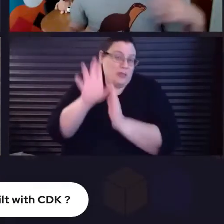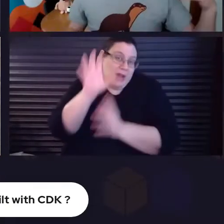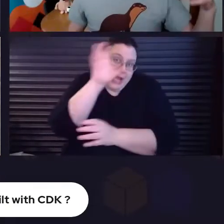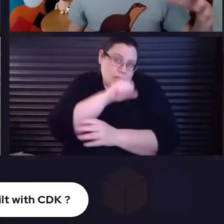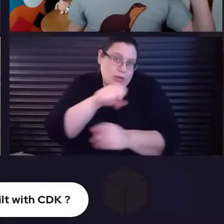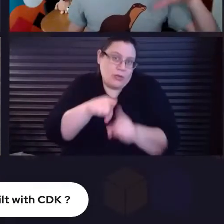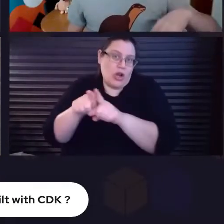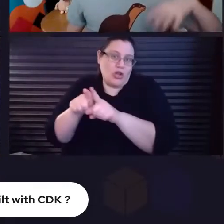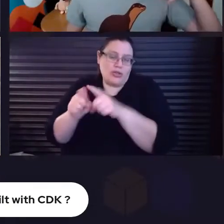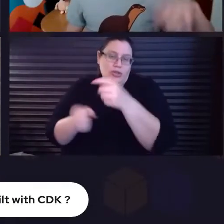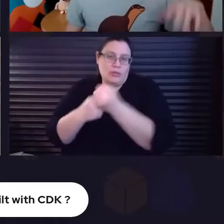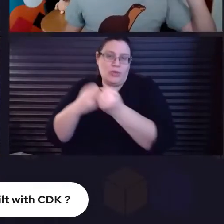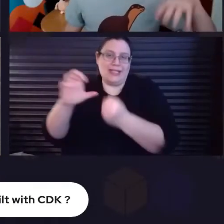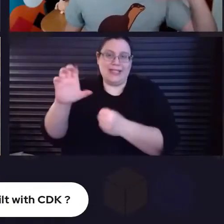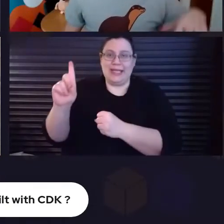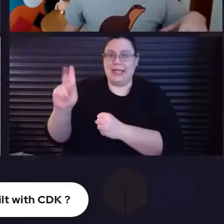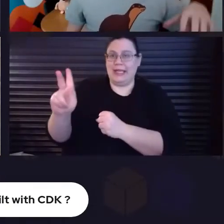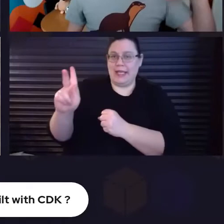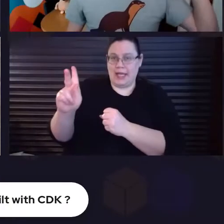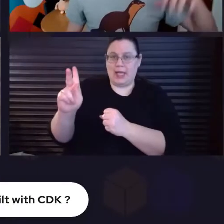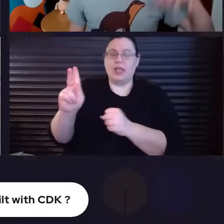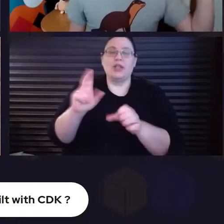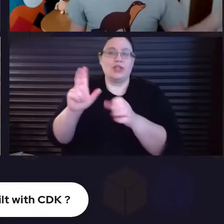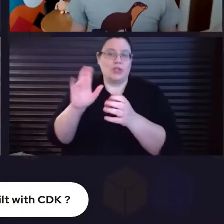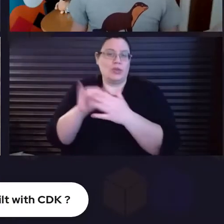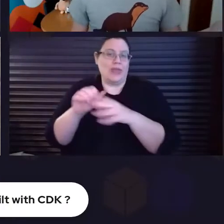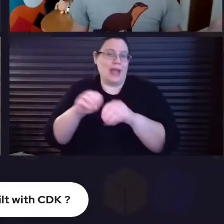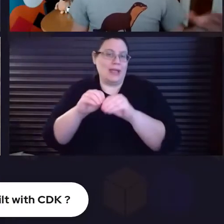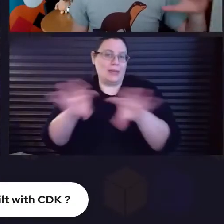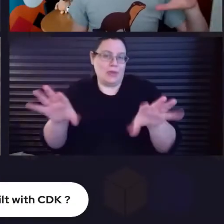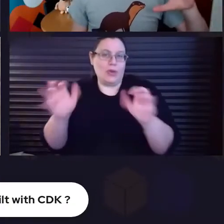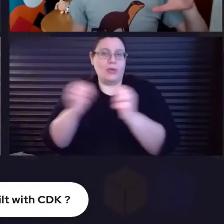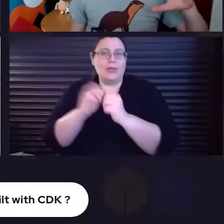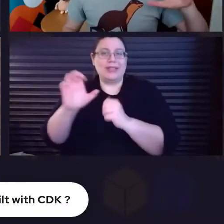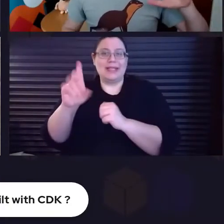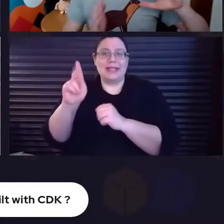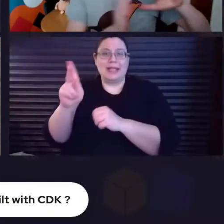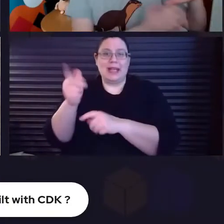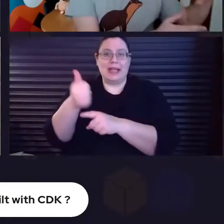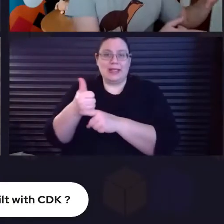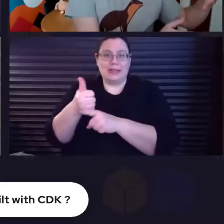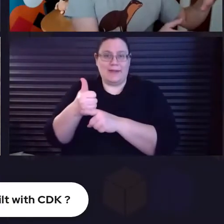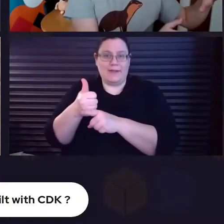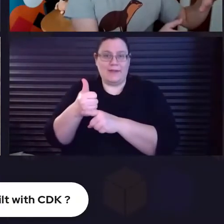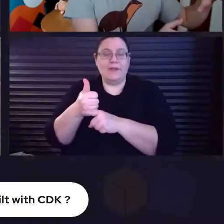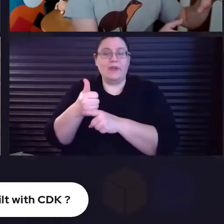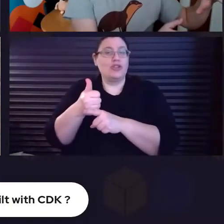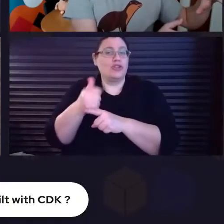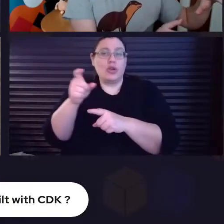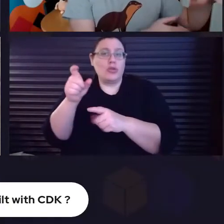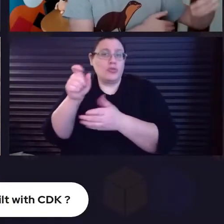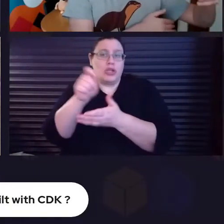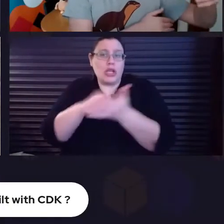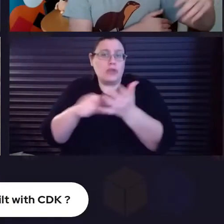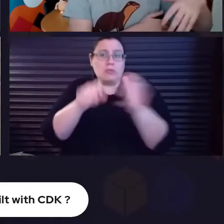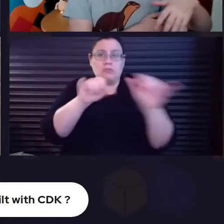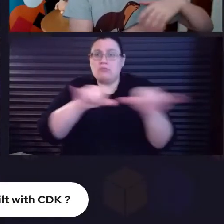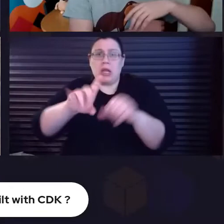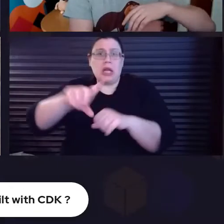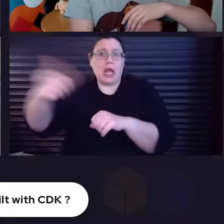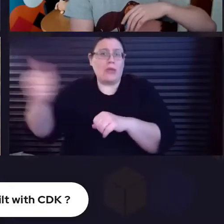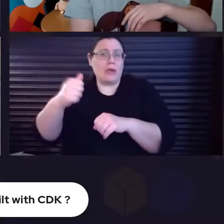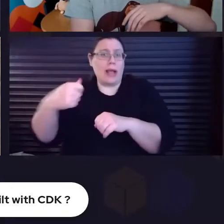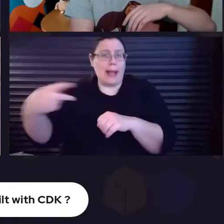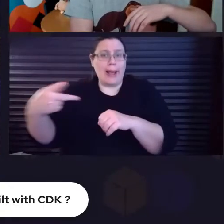CDK to do the deploy with CDK itself. So you can write it just like you write any other application. Like if you're using,